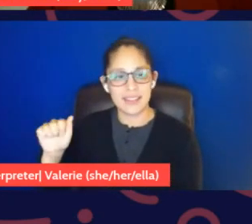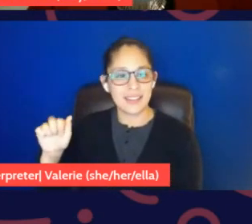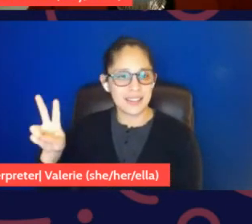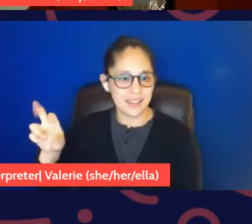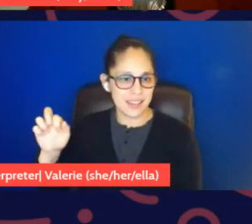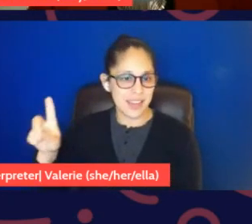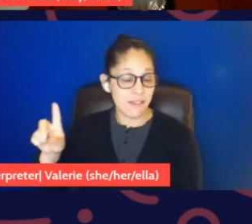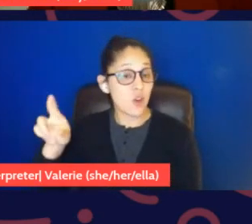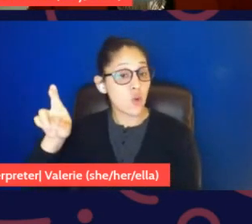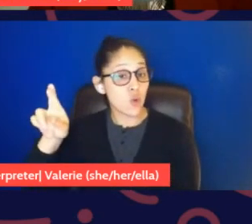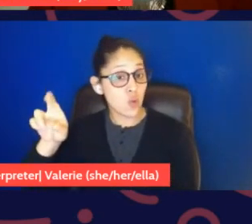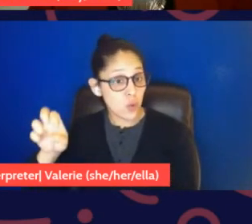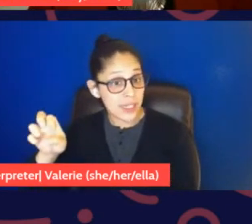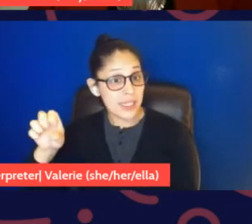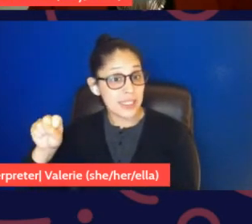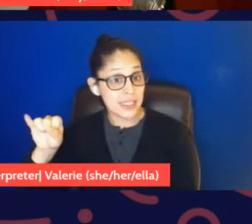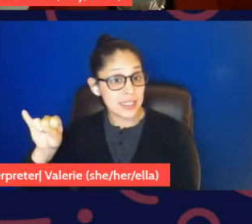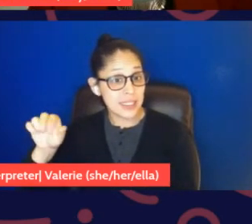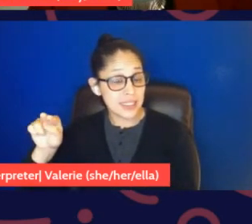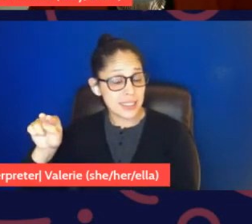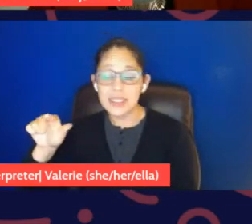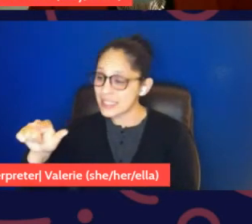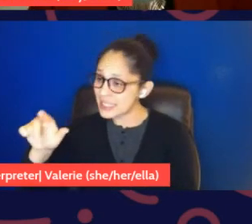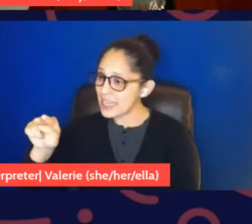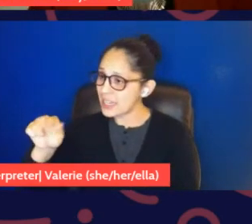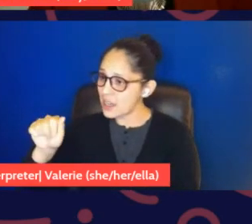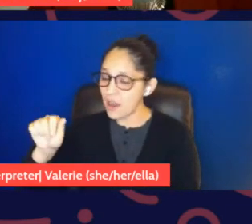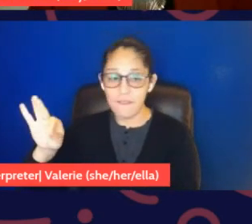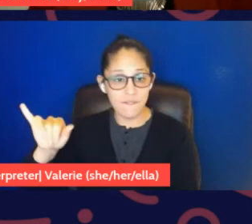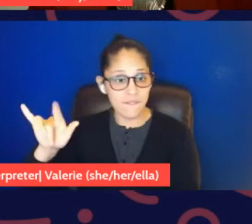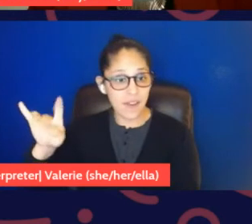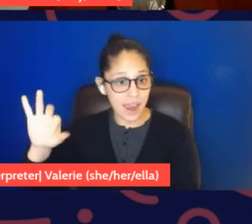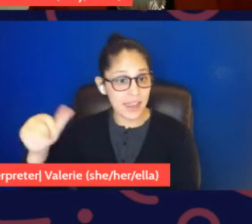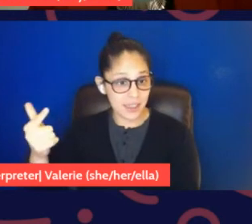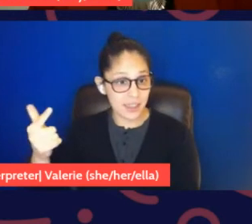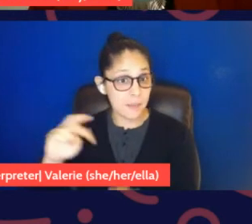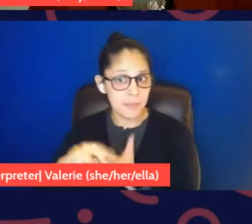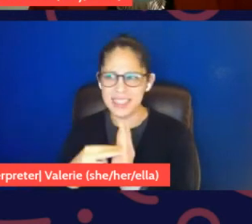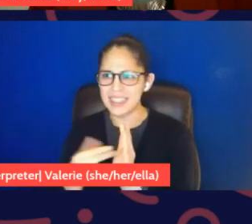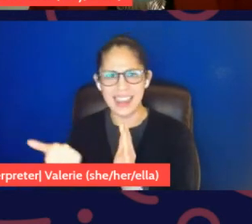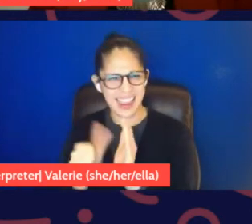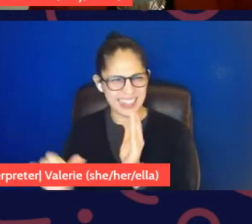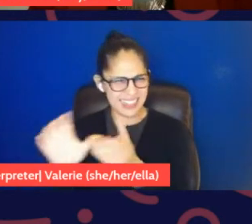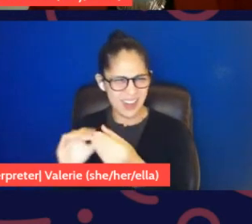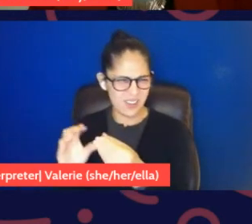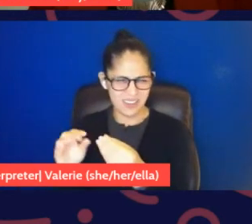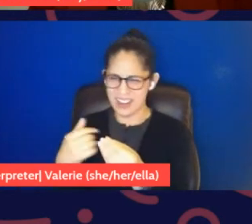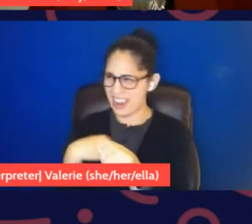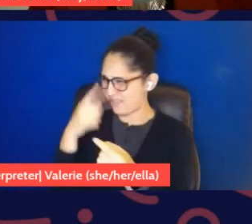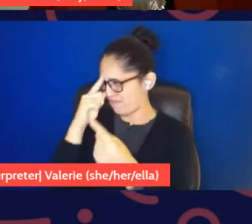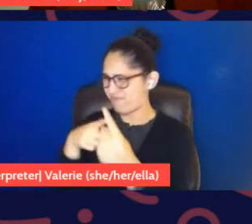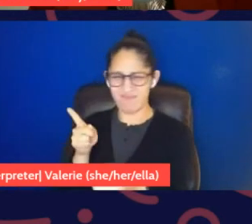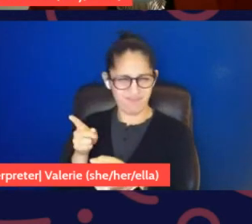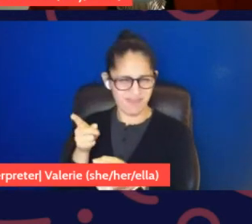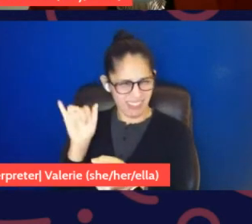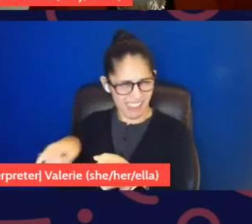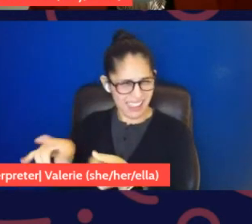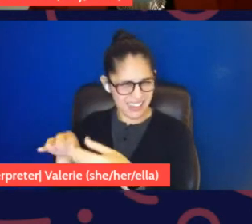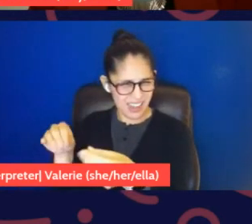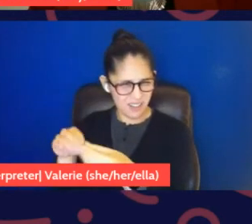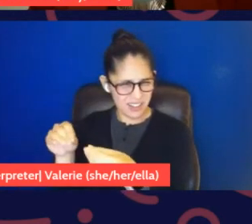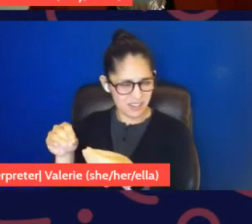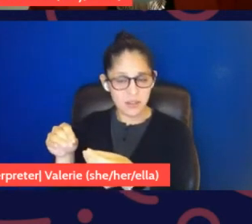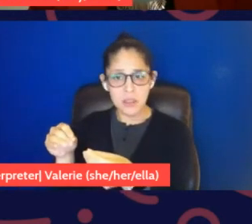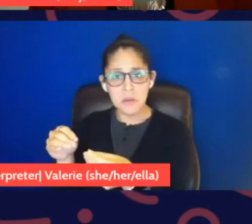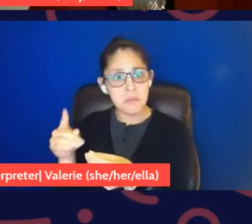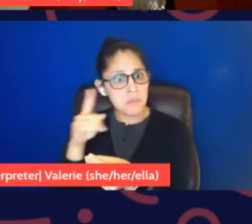using the same, even narratives that we may be opposed to, because just by speaking the narratives